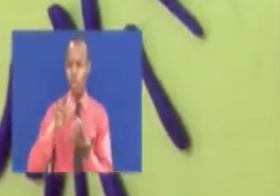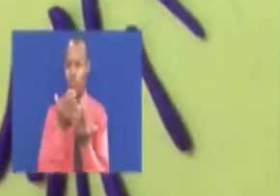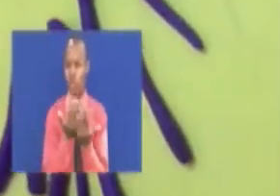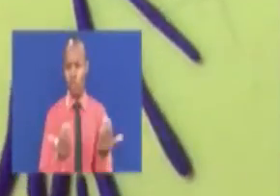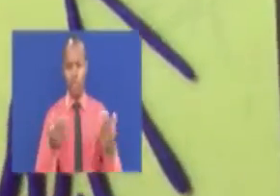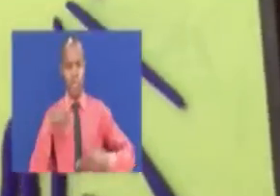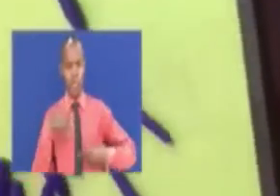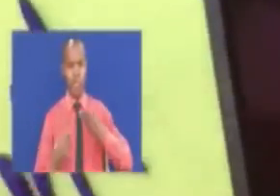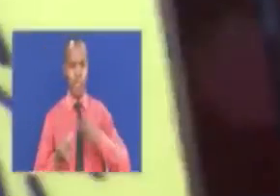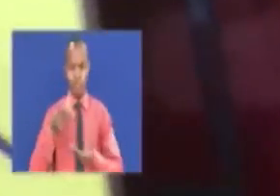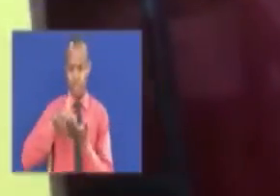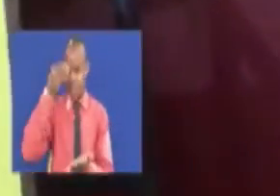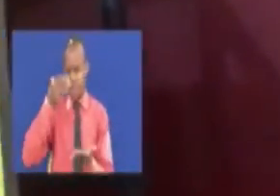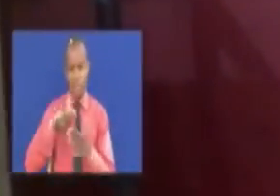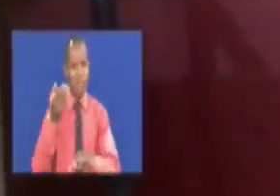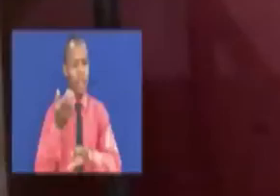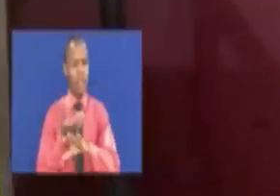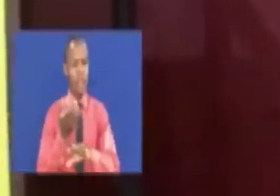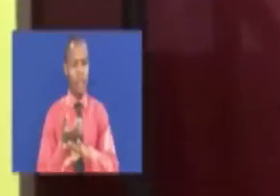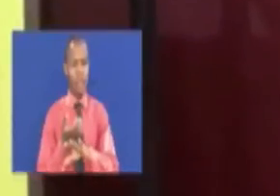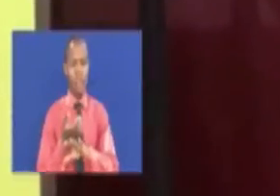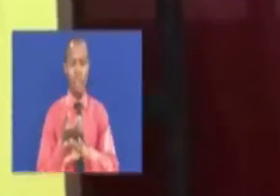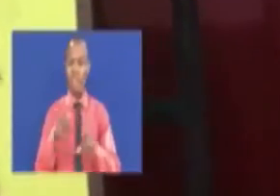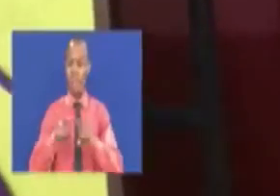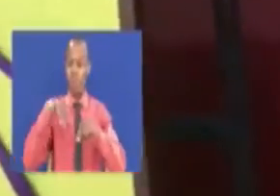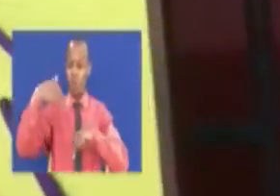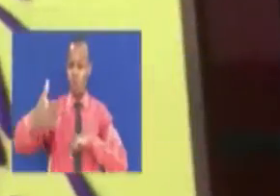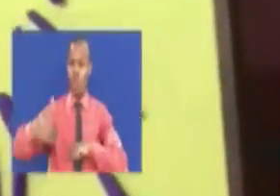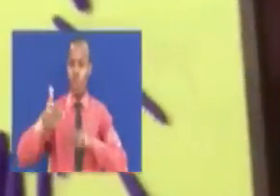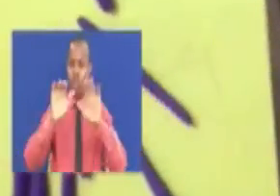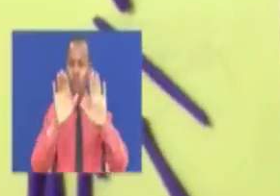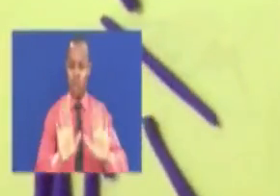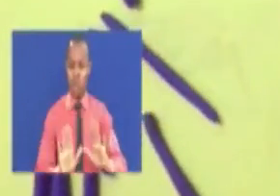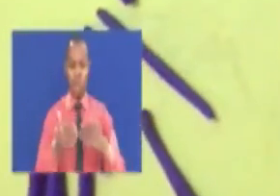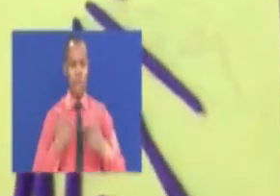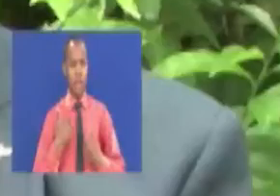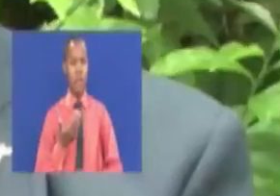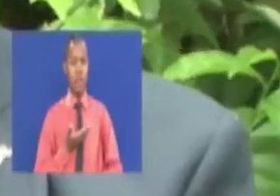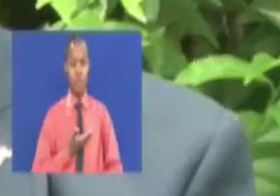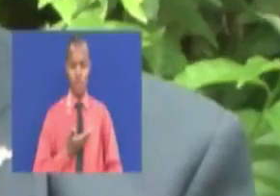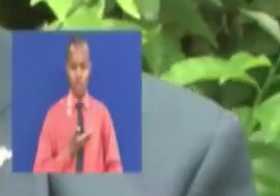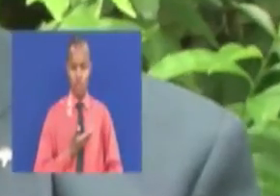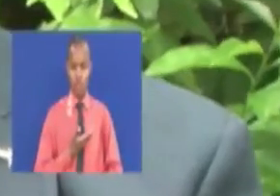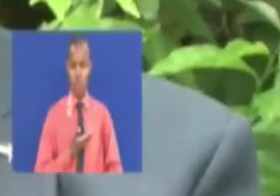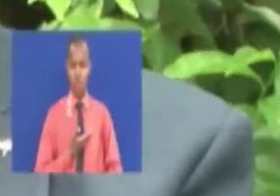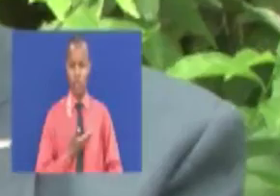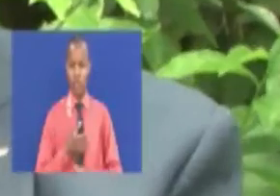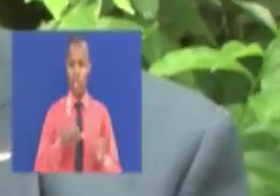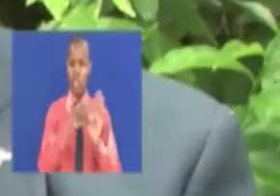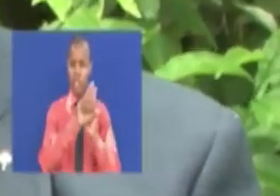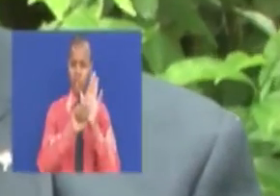very structured and very important. They have their own syllabus. The syllabus that